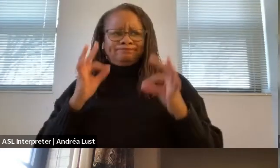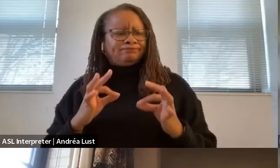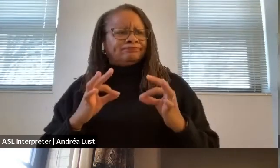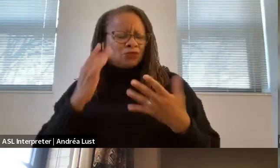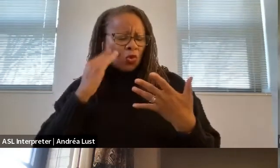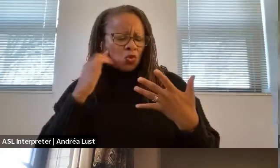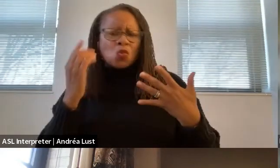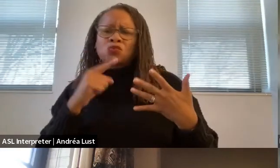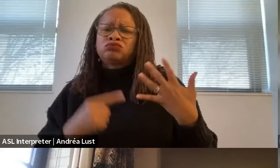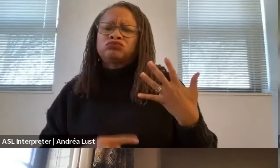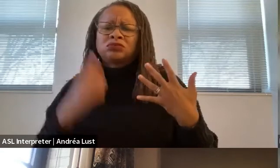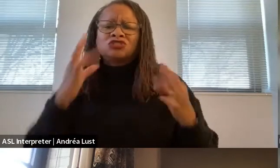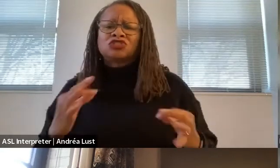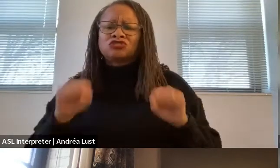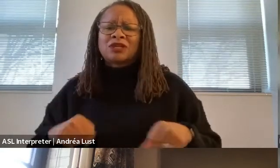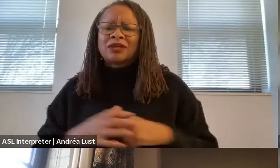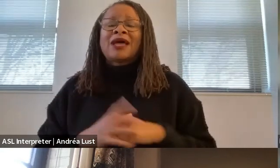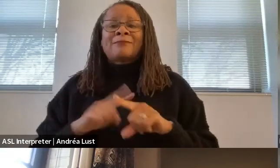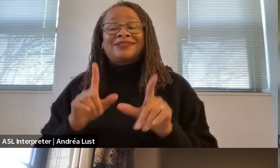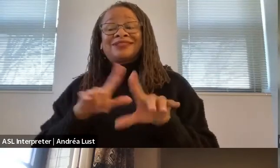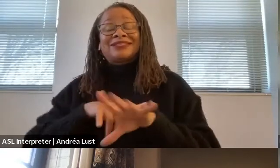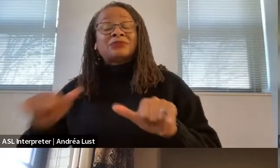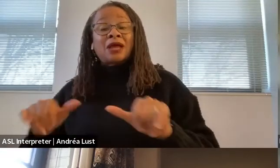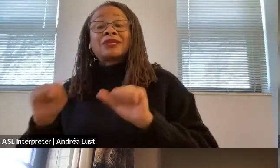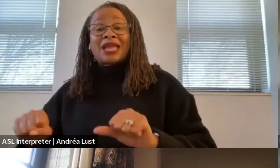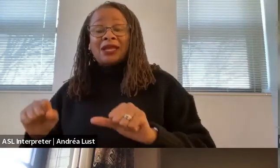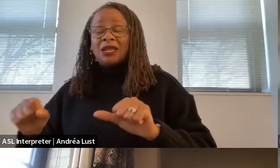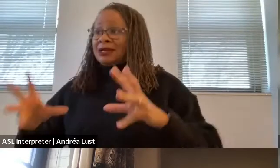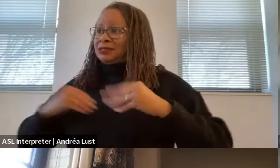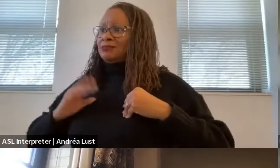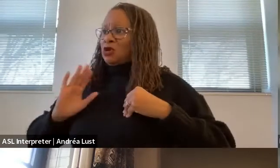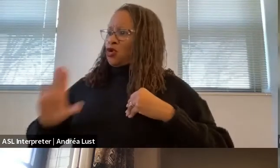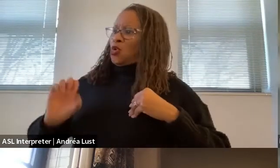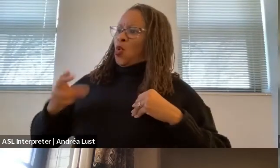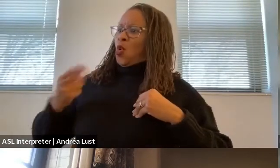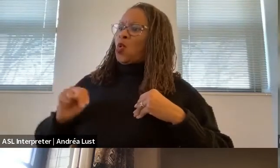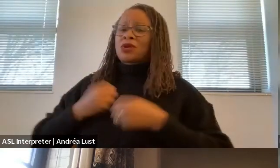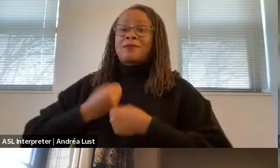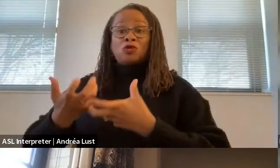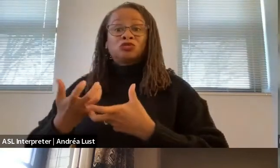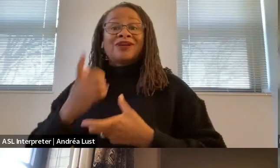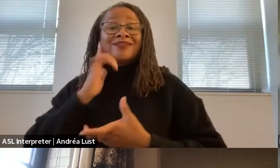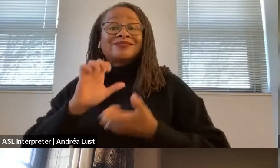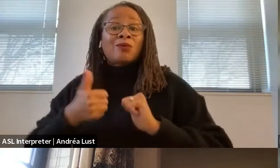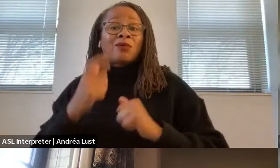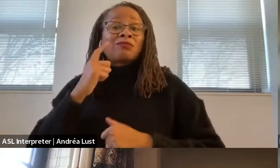time still owning her own emotions, which I thought that's how the character was